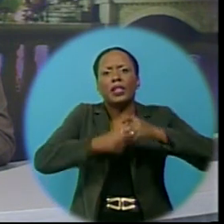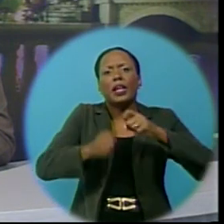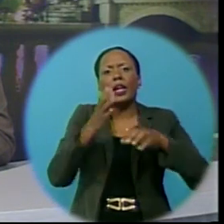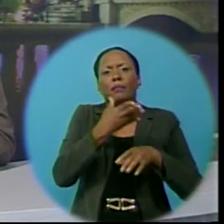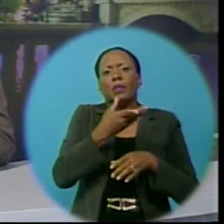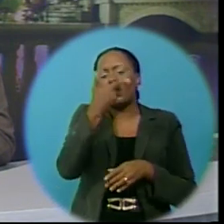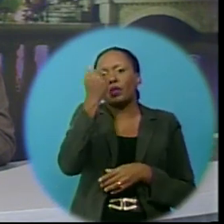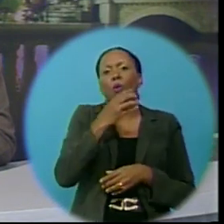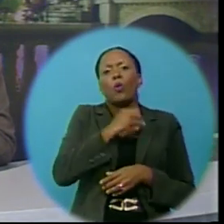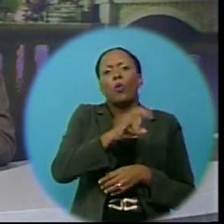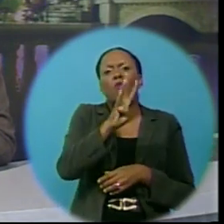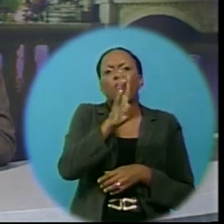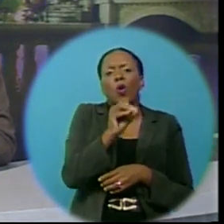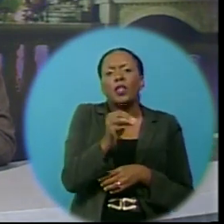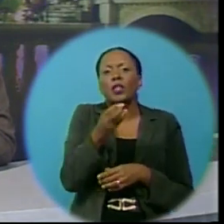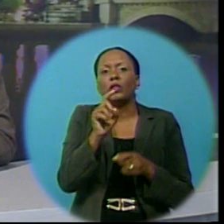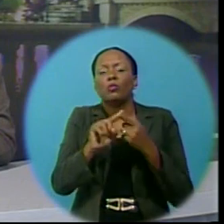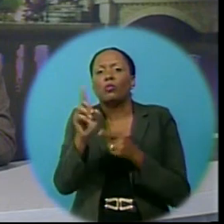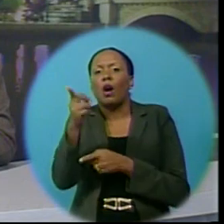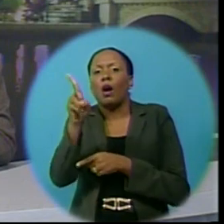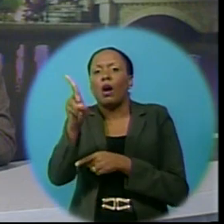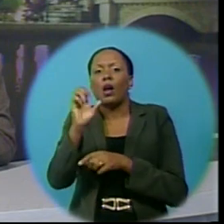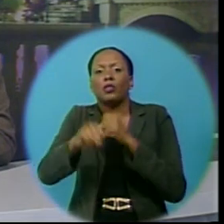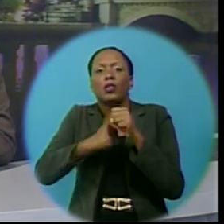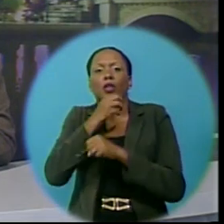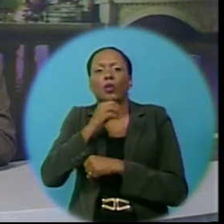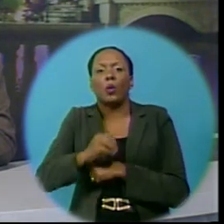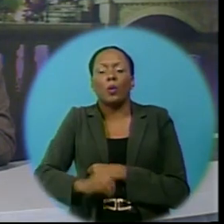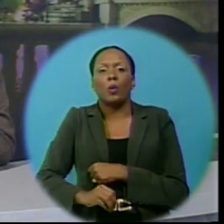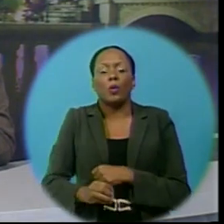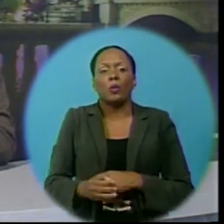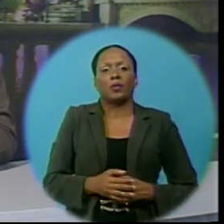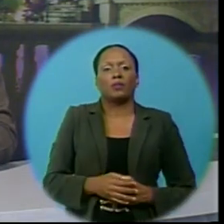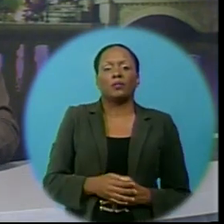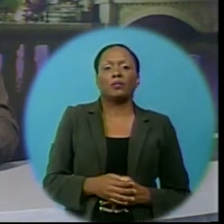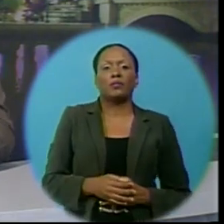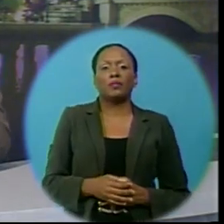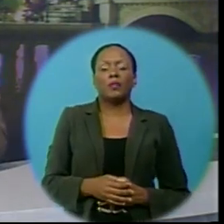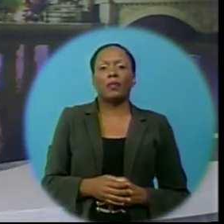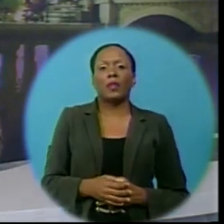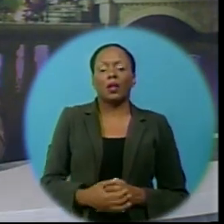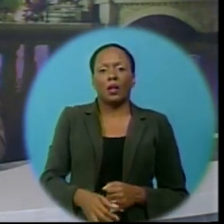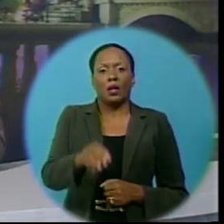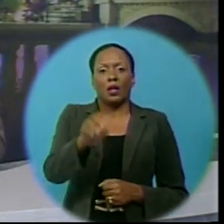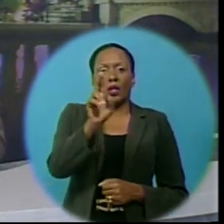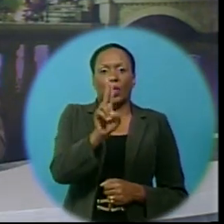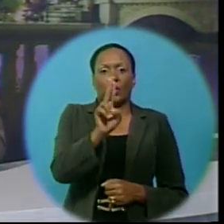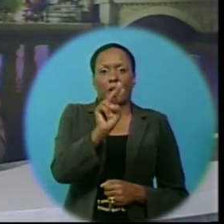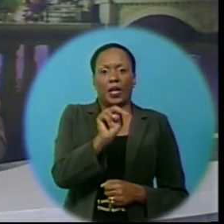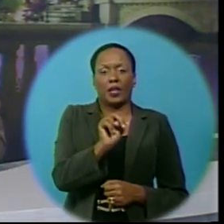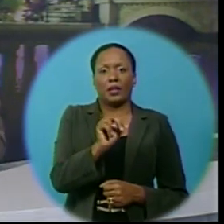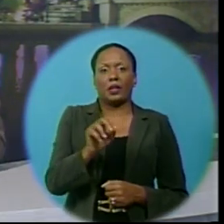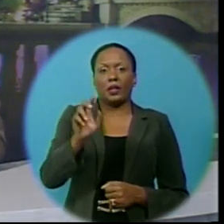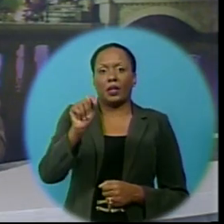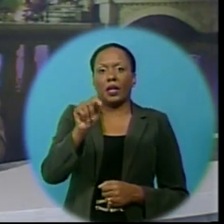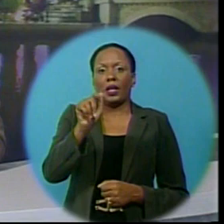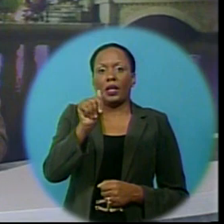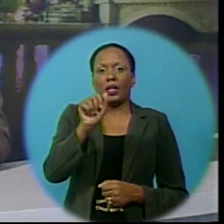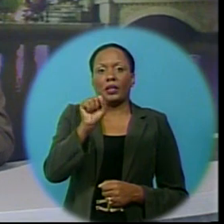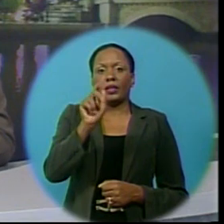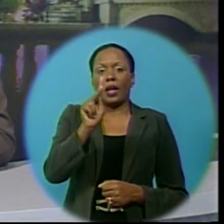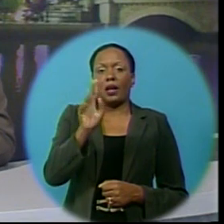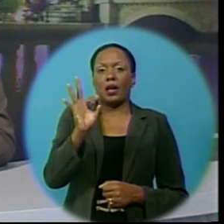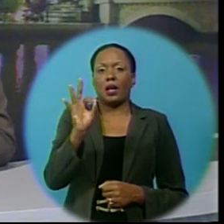to 100 years old and vary in size. The United Nations Task Force is looking at